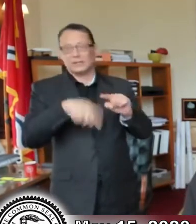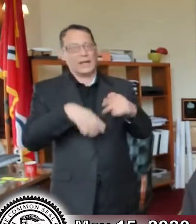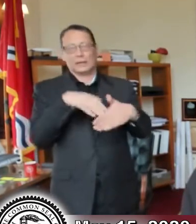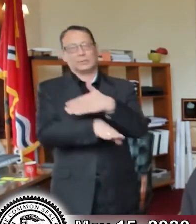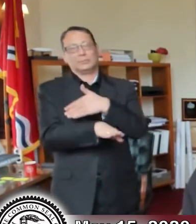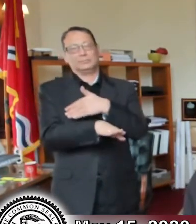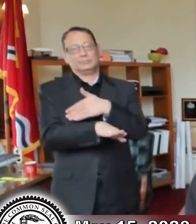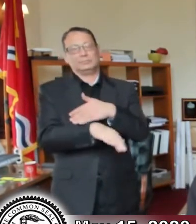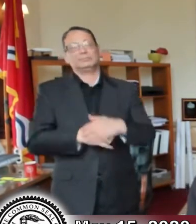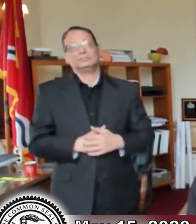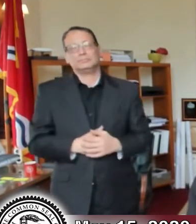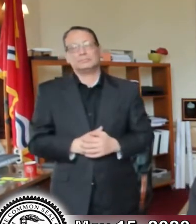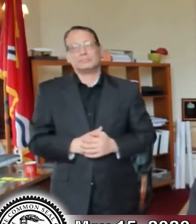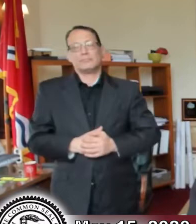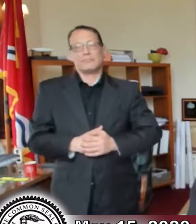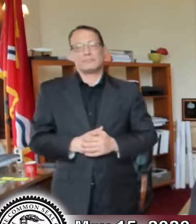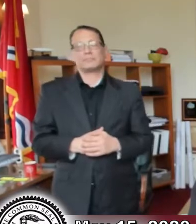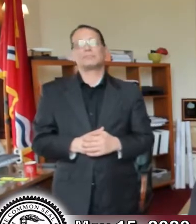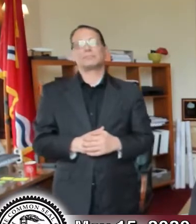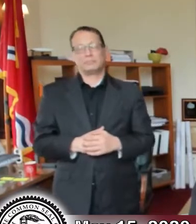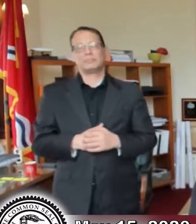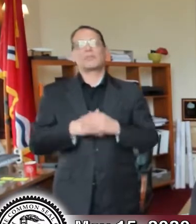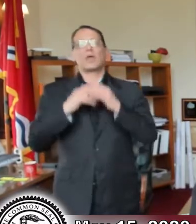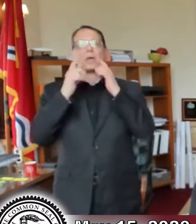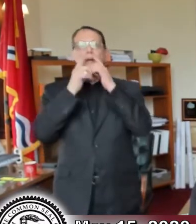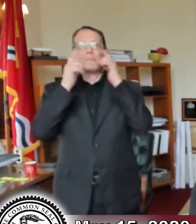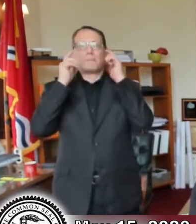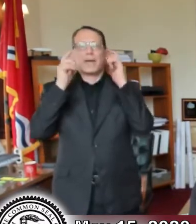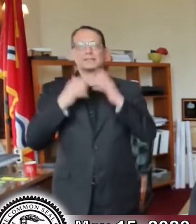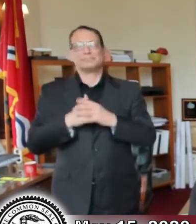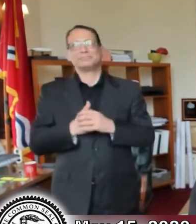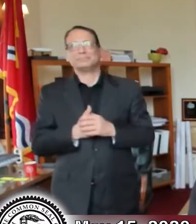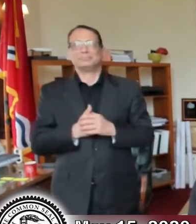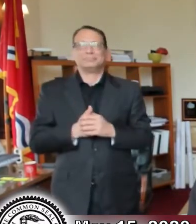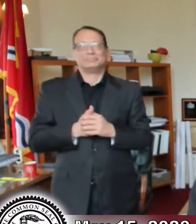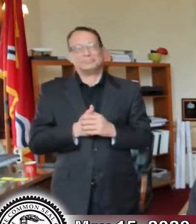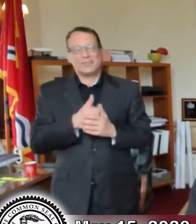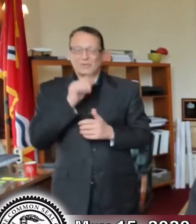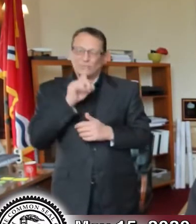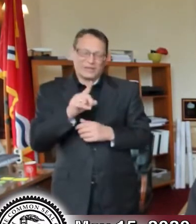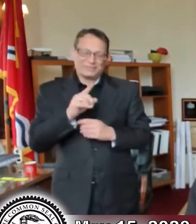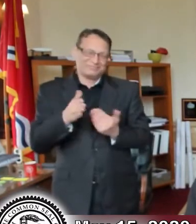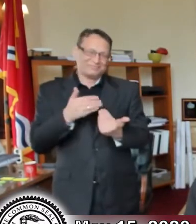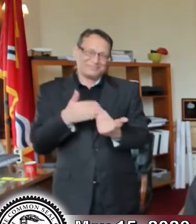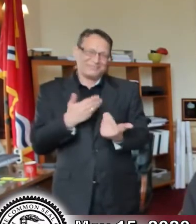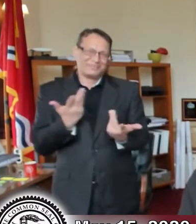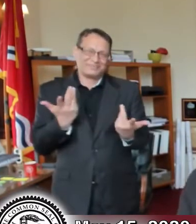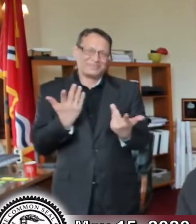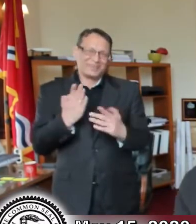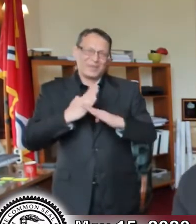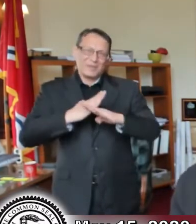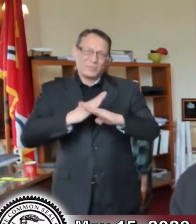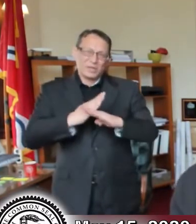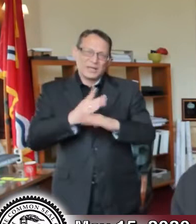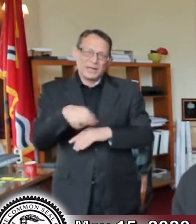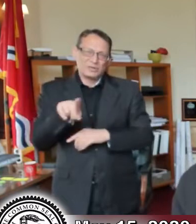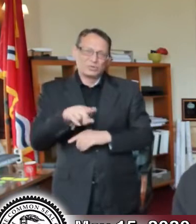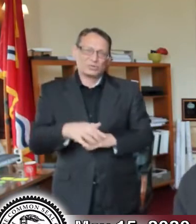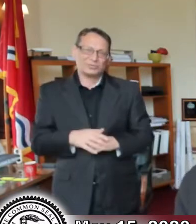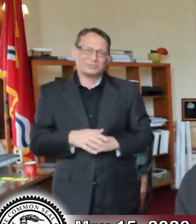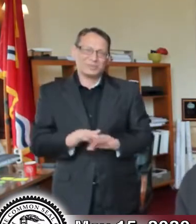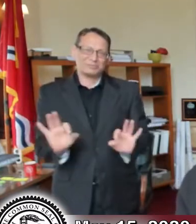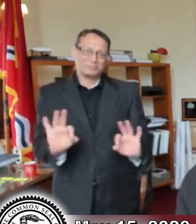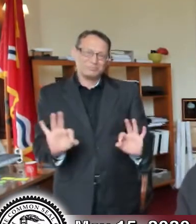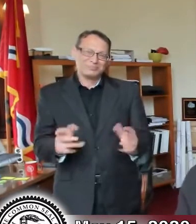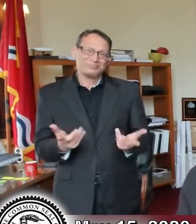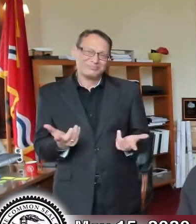So here's the way I think about mask wearing. It's really not that much trouble. It protects you. It protects your